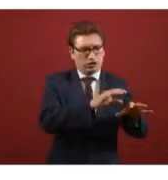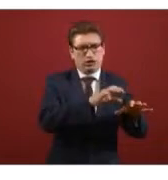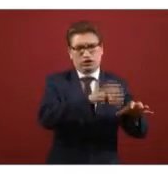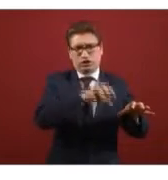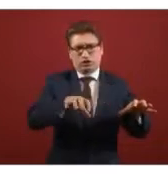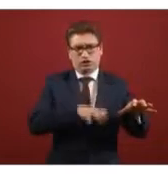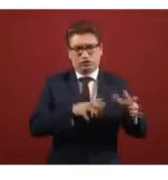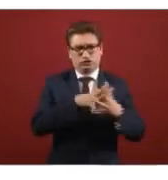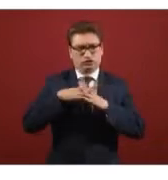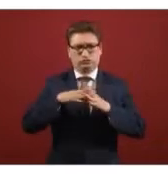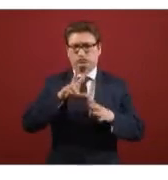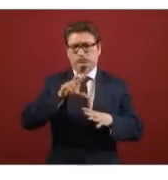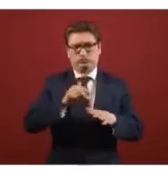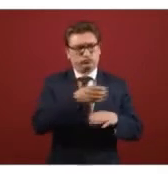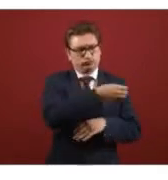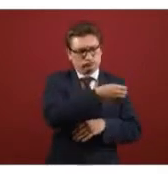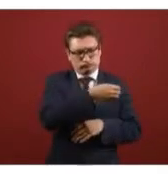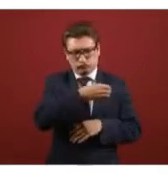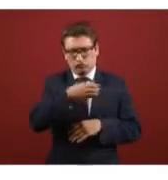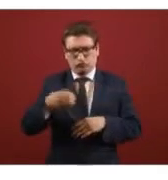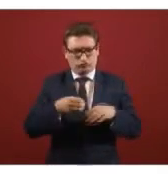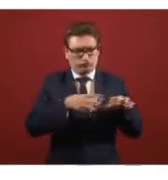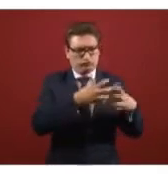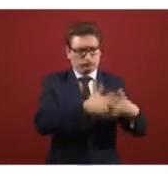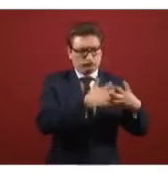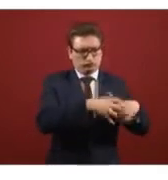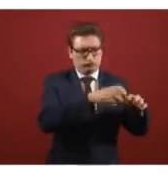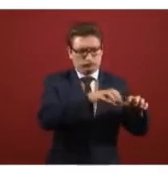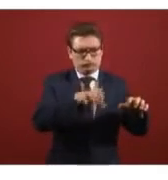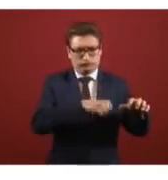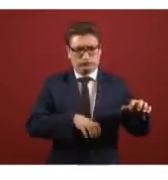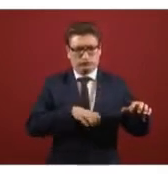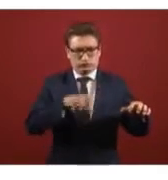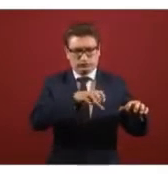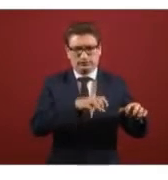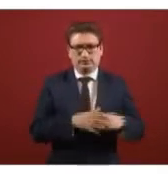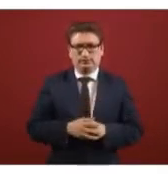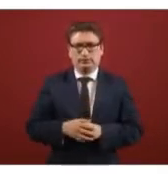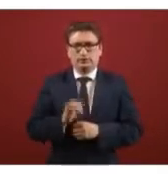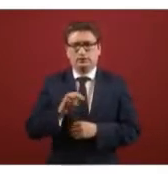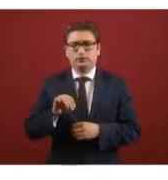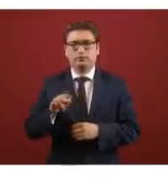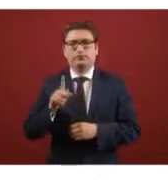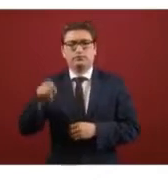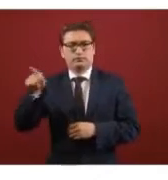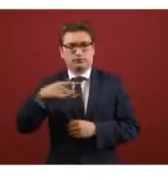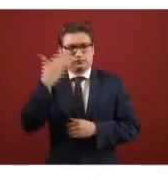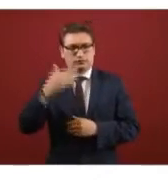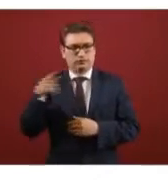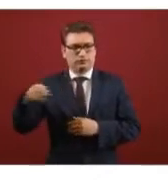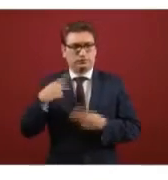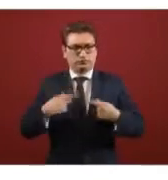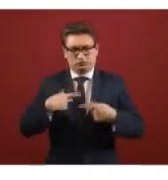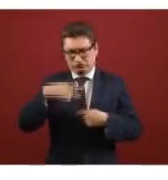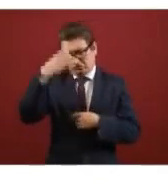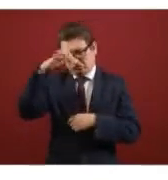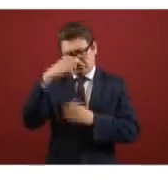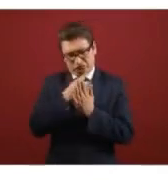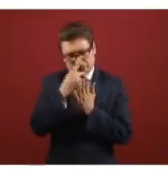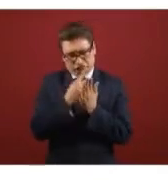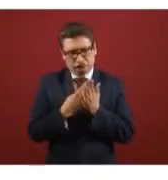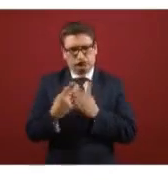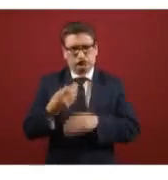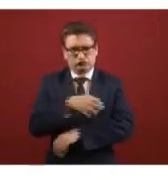una None of them are secuencia independent of y each el other, IMP and they nos all acompaña. rely on each other. Hizo toda la planeación So the para el LP did all acomodo.